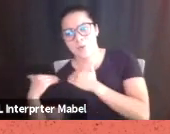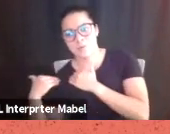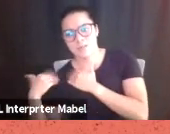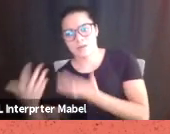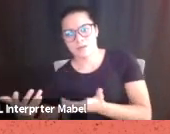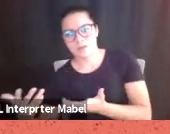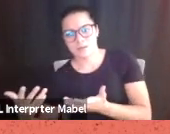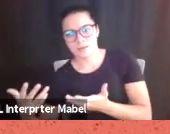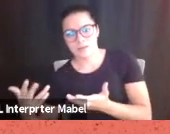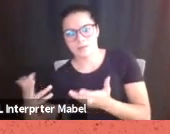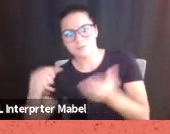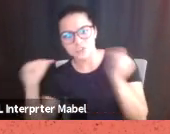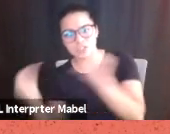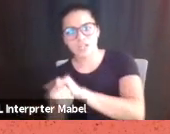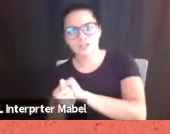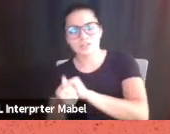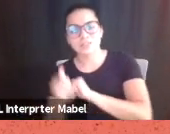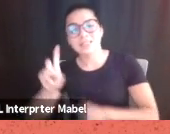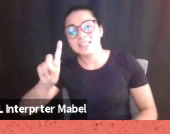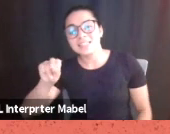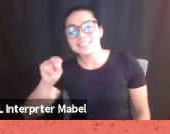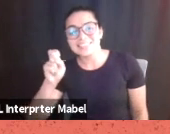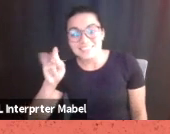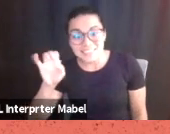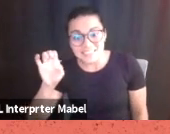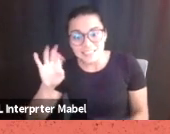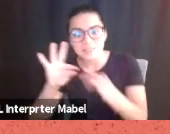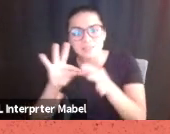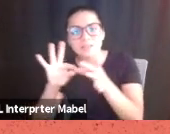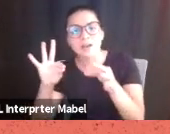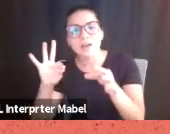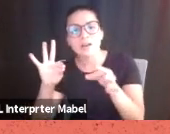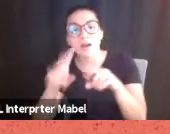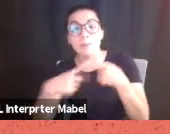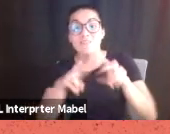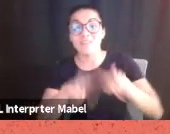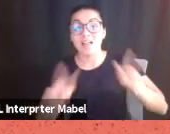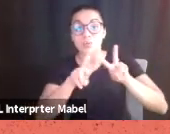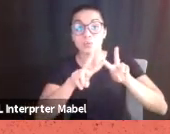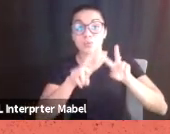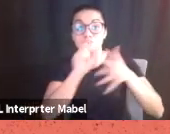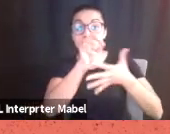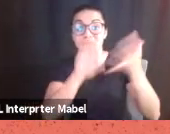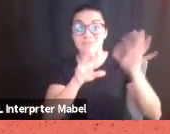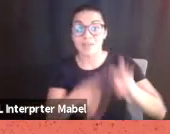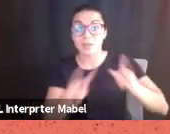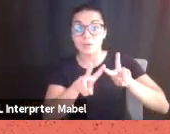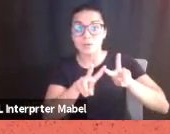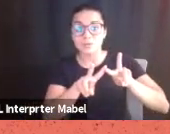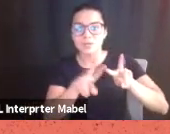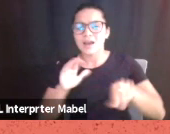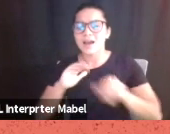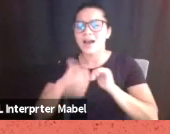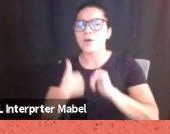know, as Denise highlighted in the values document, that really is what holds us. How do we hold those